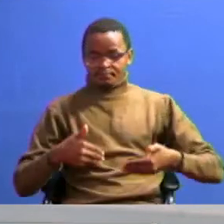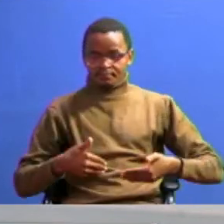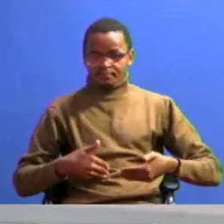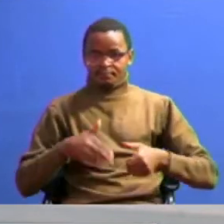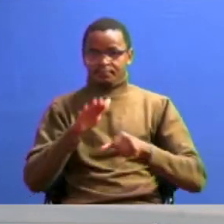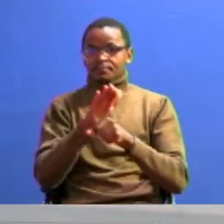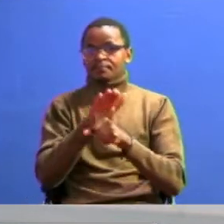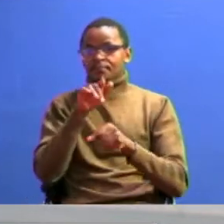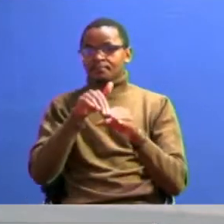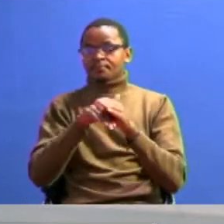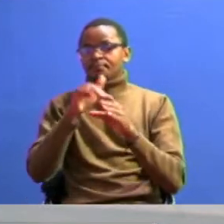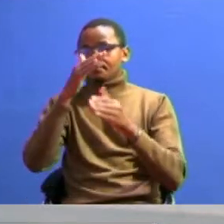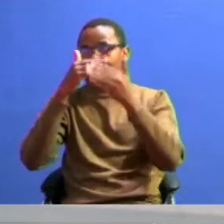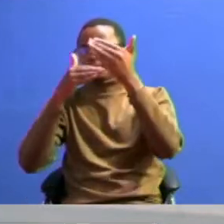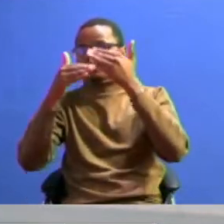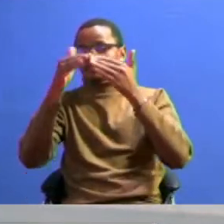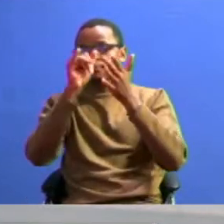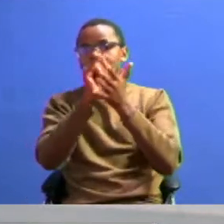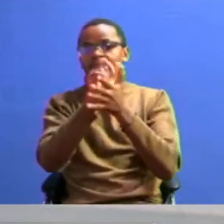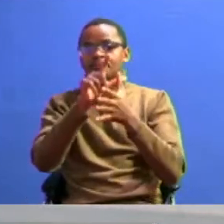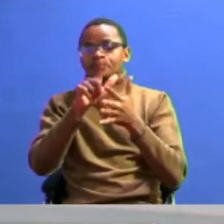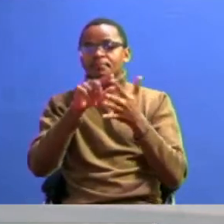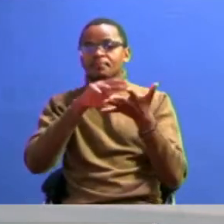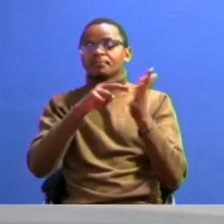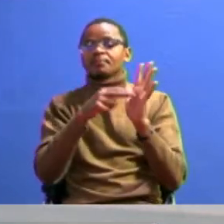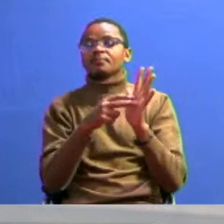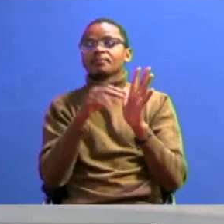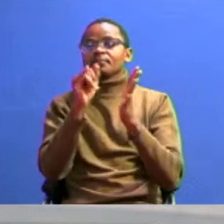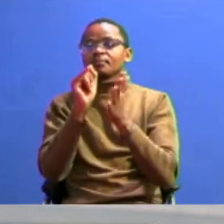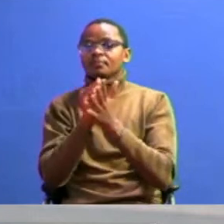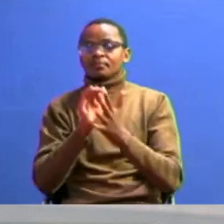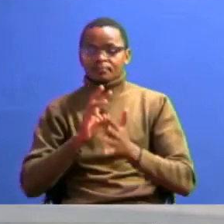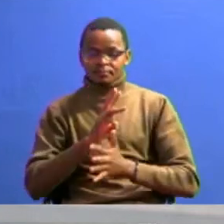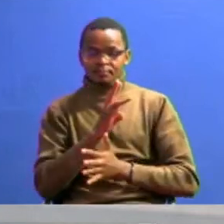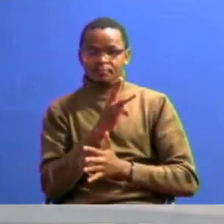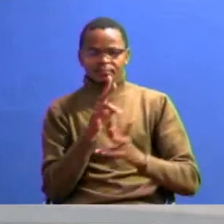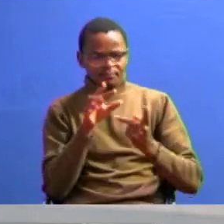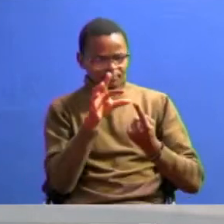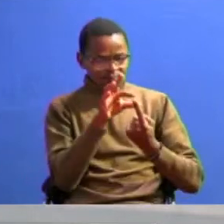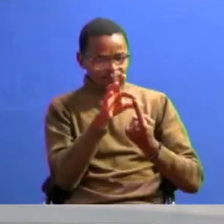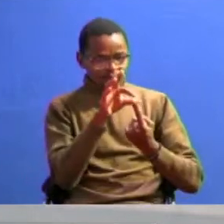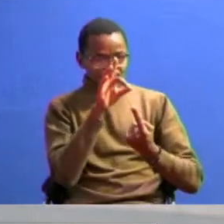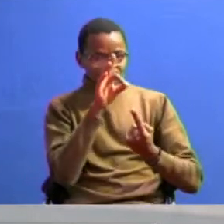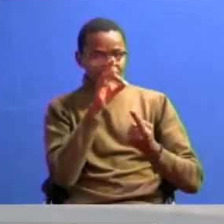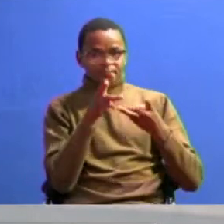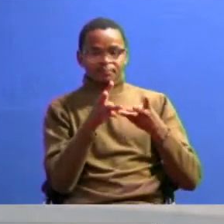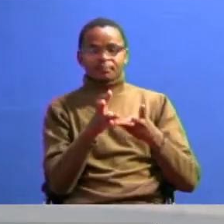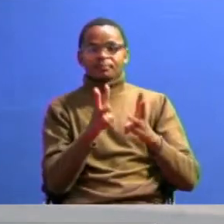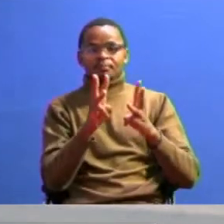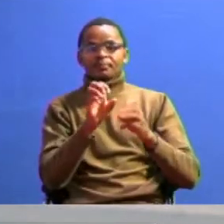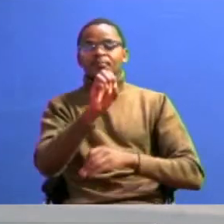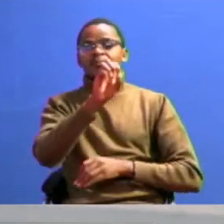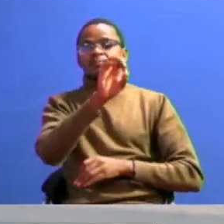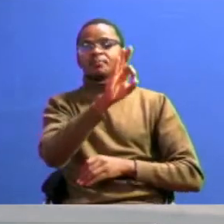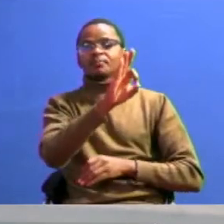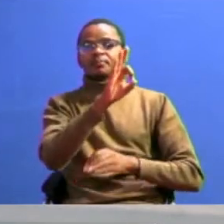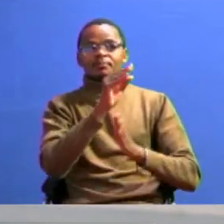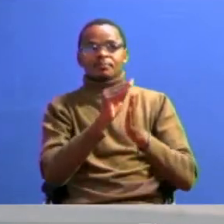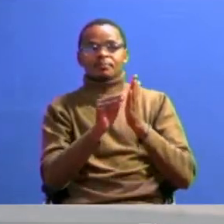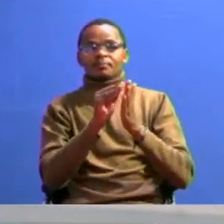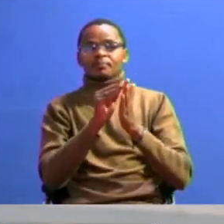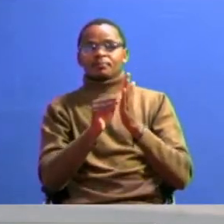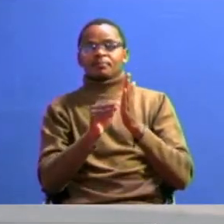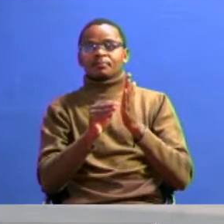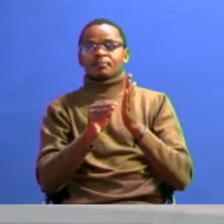especially those in universities. That then means that we need to have very specific mechanisms of addressing what we